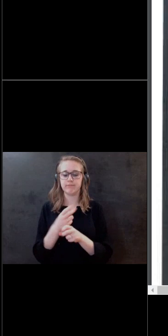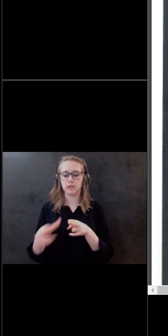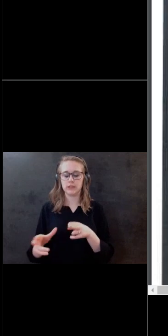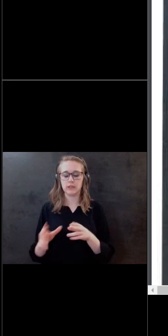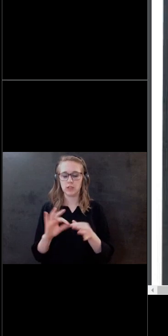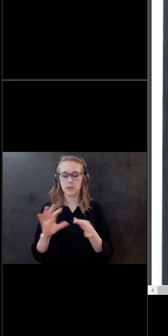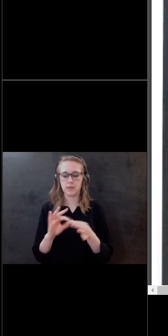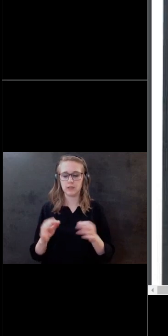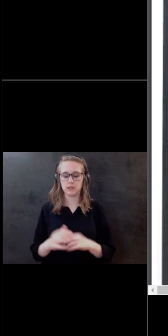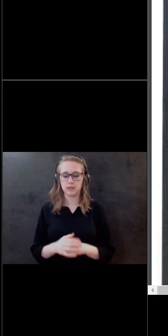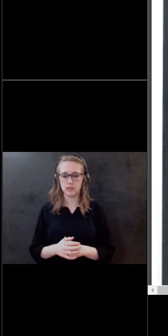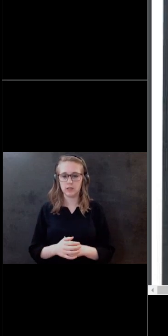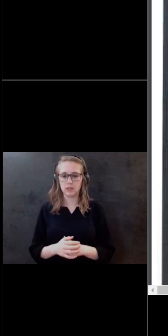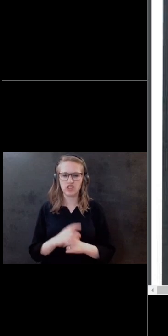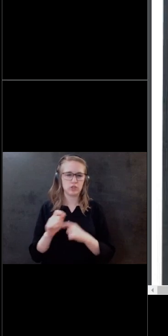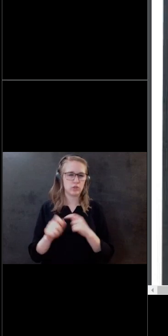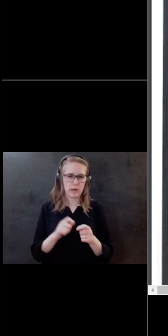but just to wrap up,